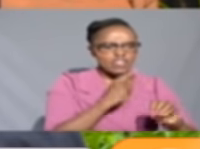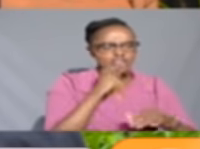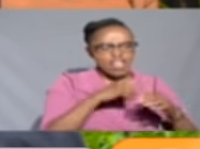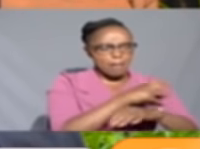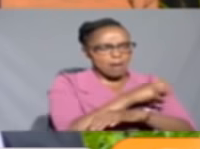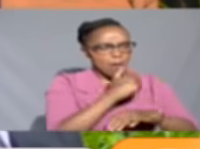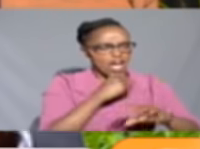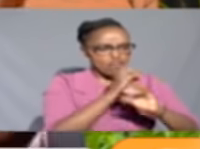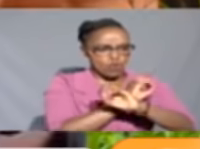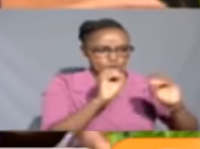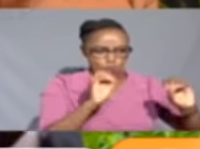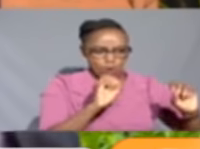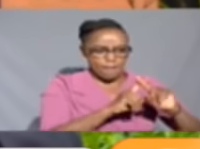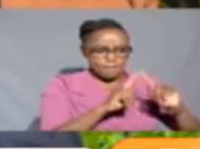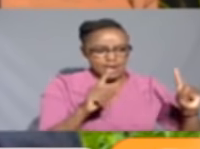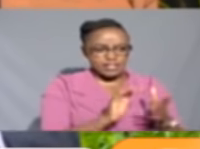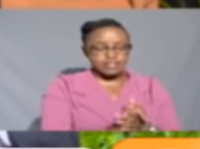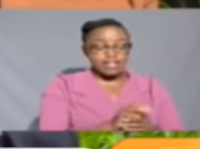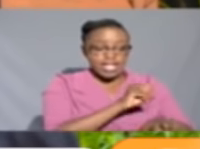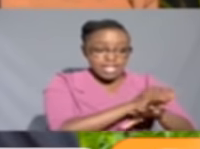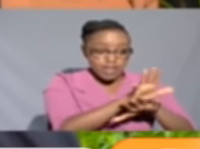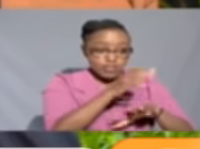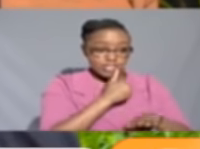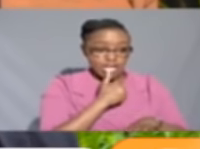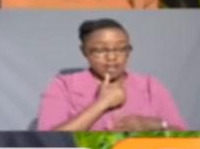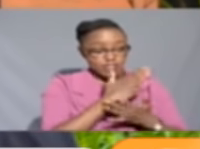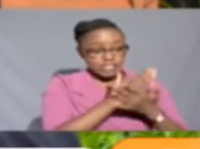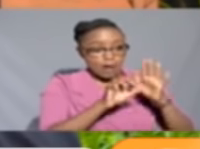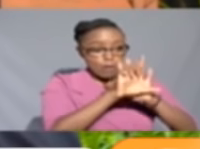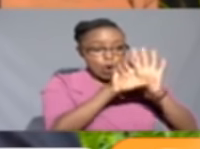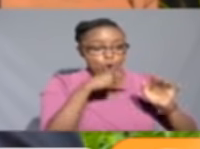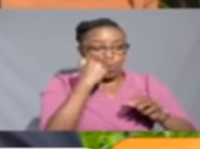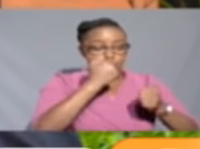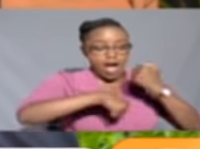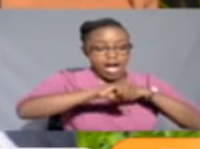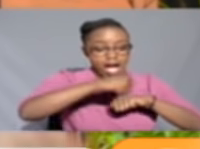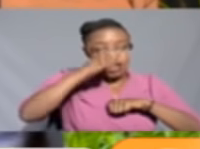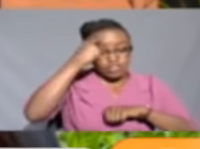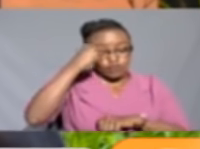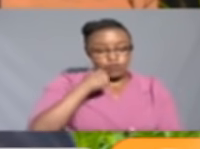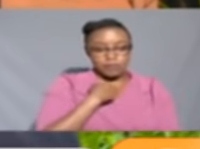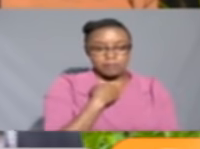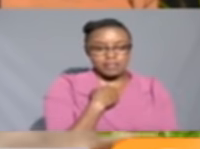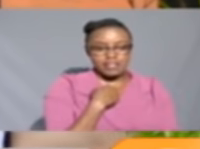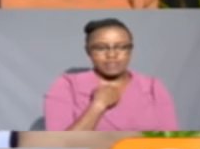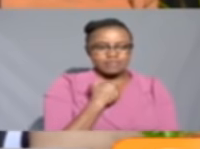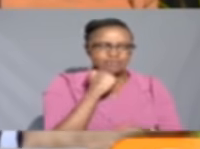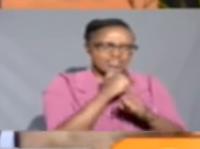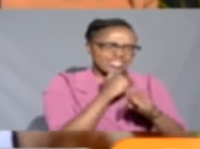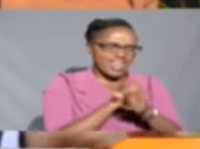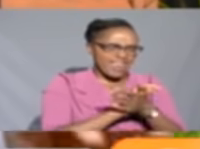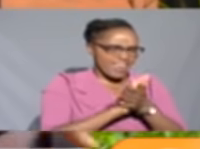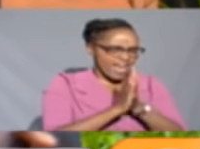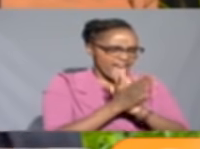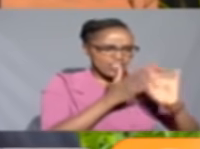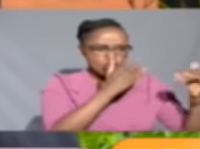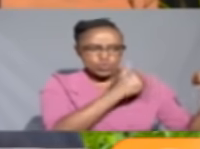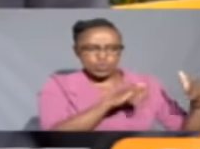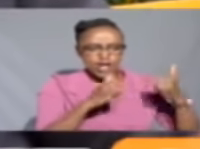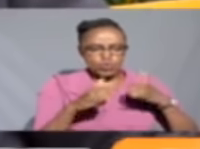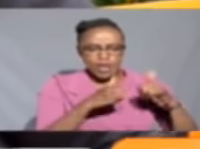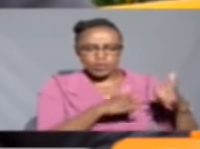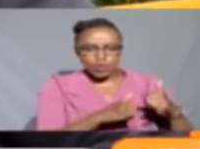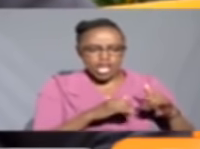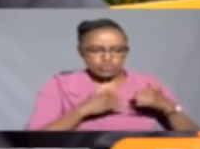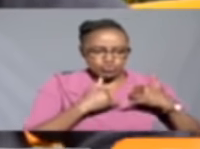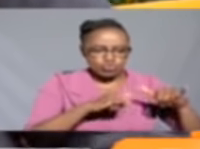Law Society, but he has a lot of influence over some of the lawyers that were acting for me. They have done absolutely nothing to try to enforce the order.